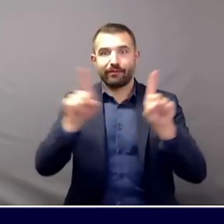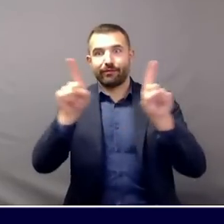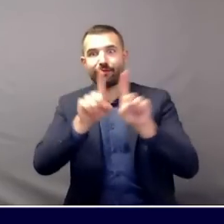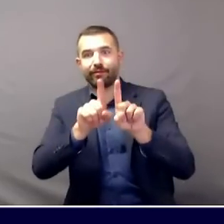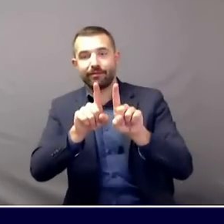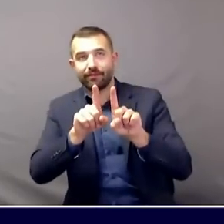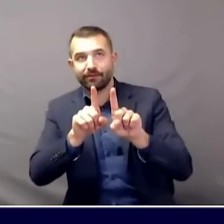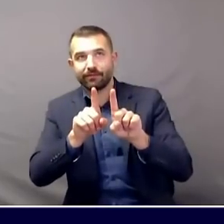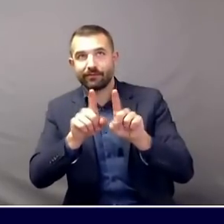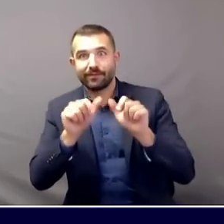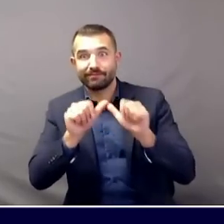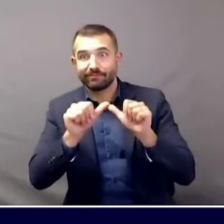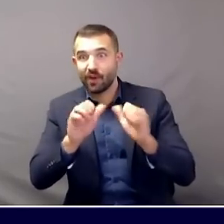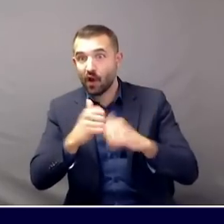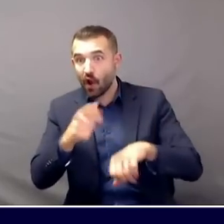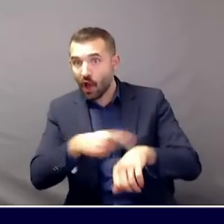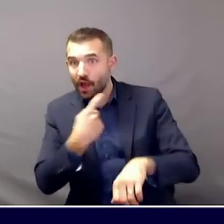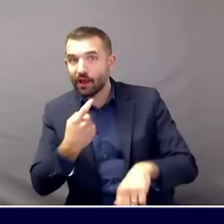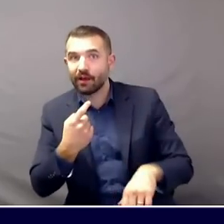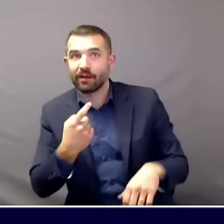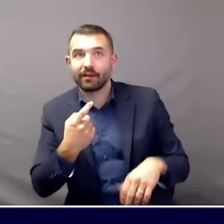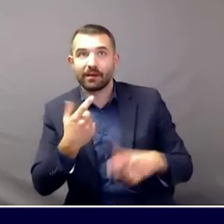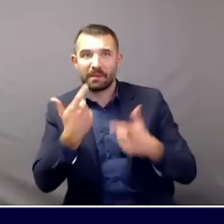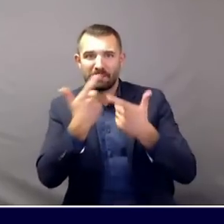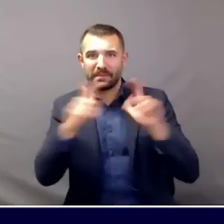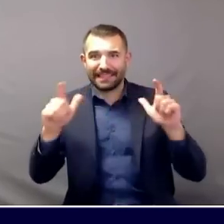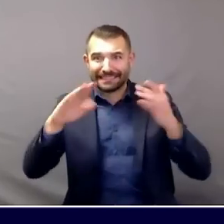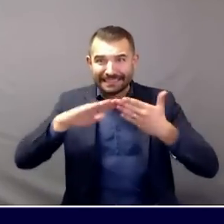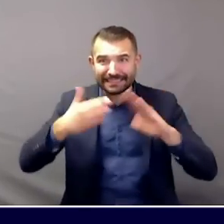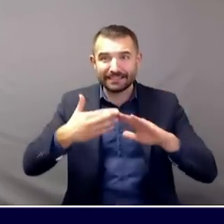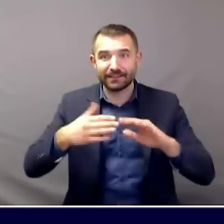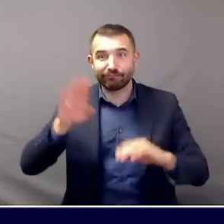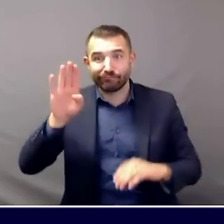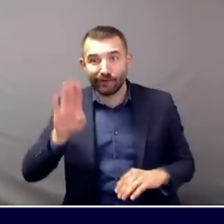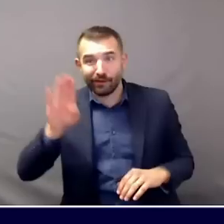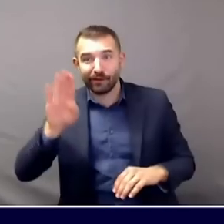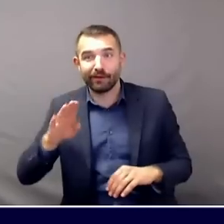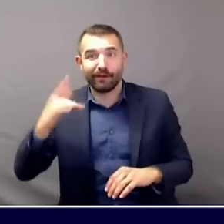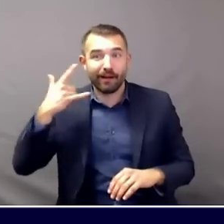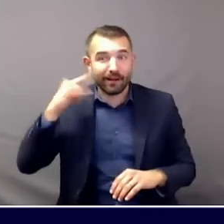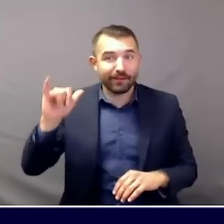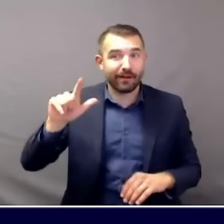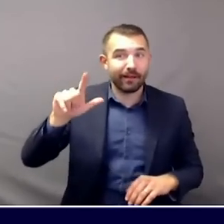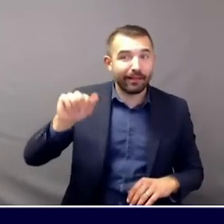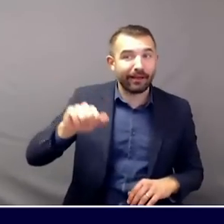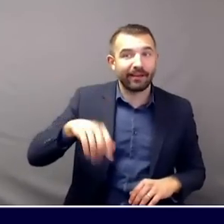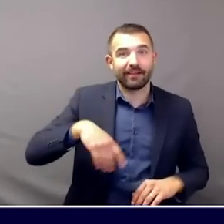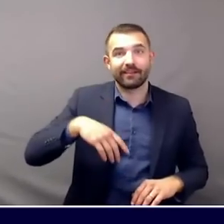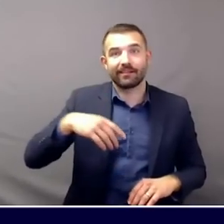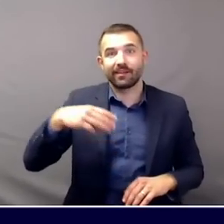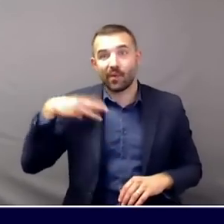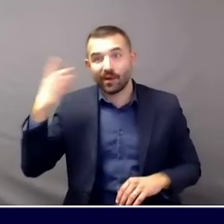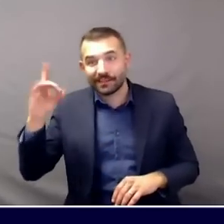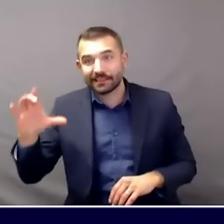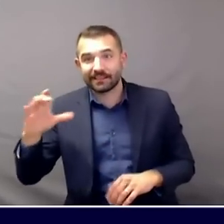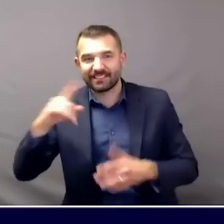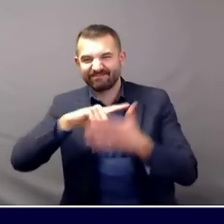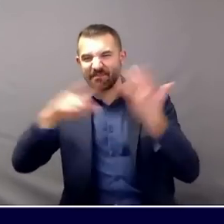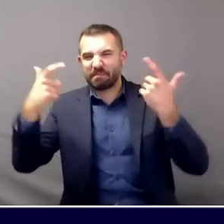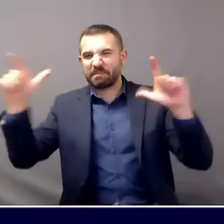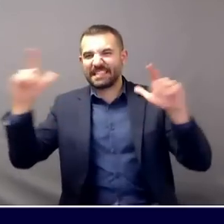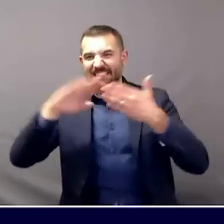like Massachusetts, Washington, D.C., Los Angeles. That's not so much the case in Maine. For the cell phone